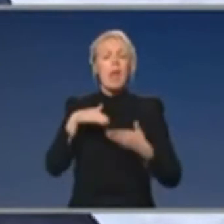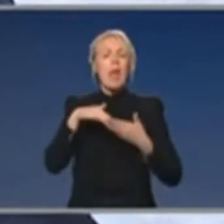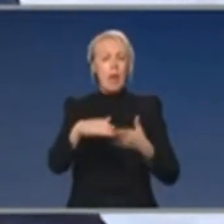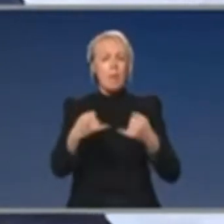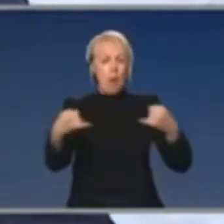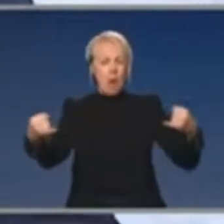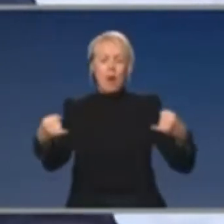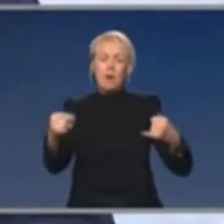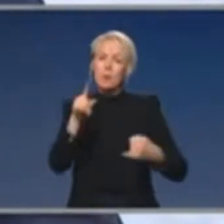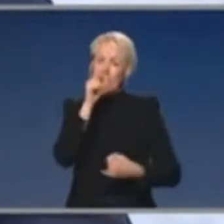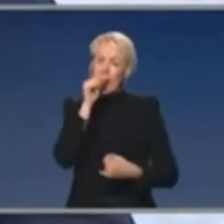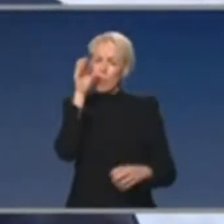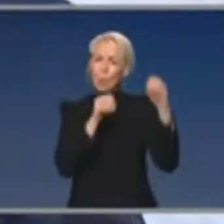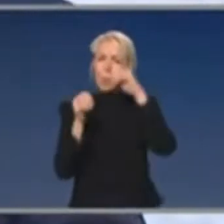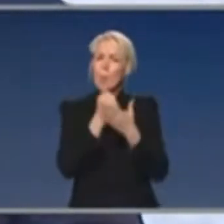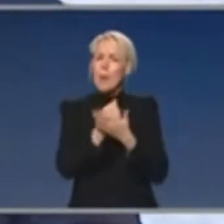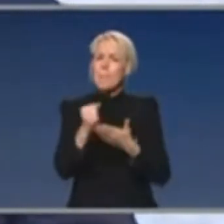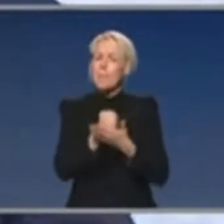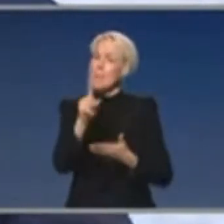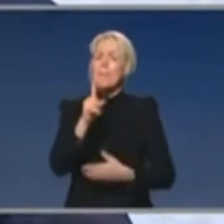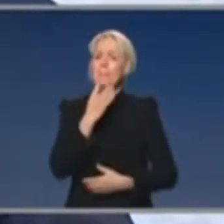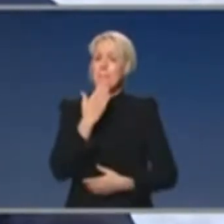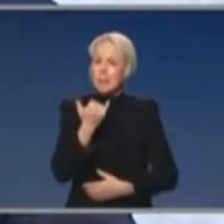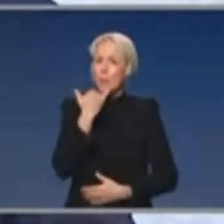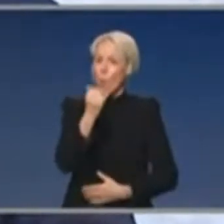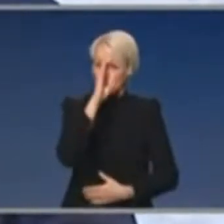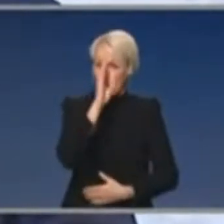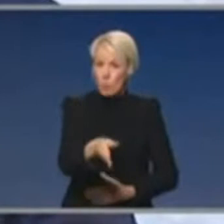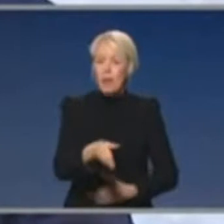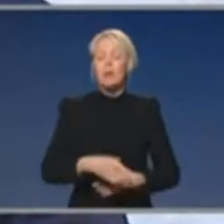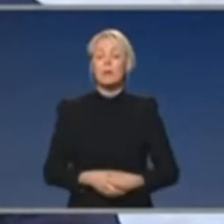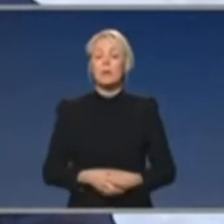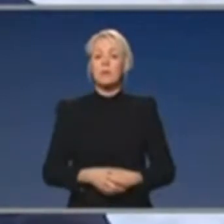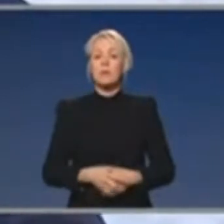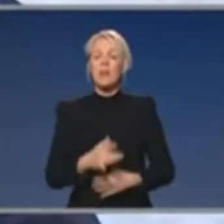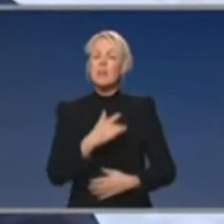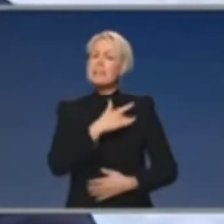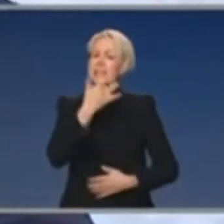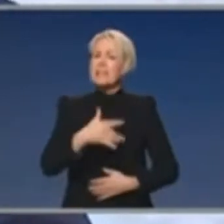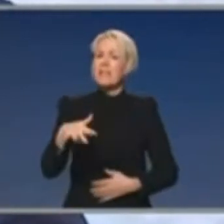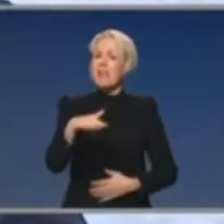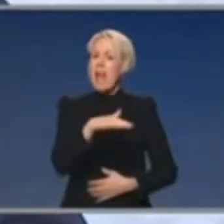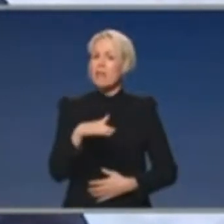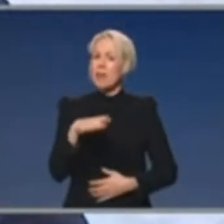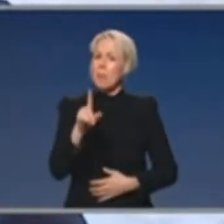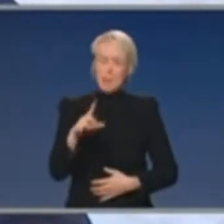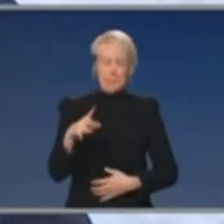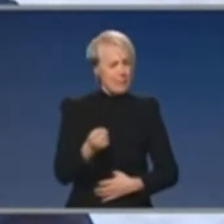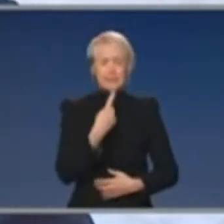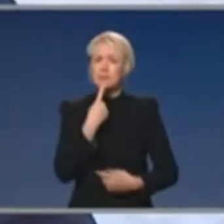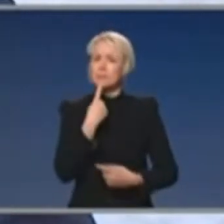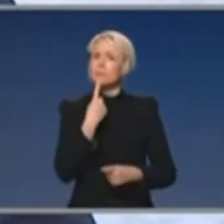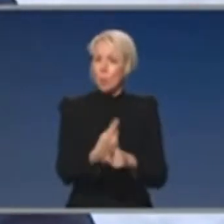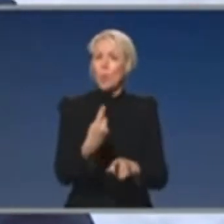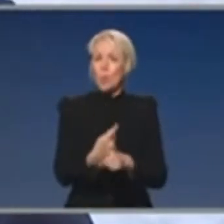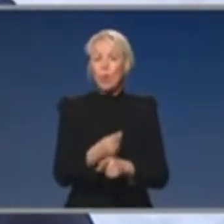they are sensitive issues for us to discuss in the middle of this pandemic, but important. If you need help, reach out.